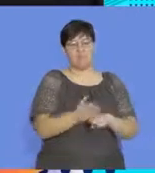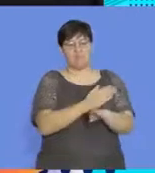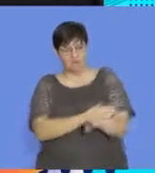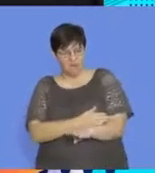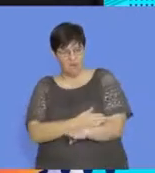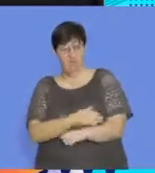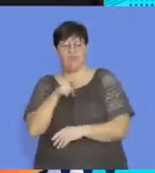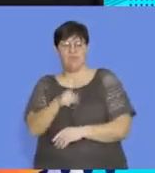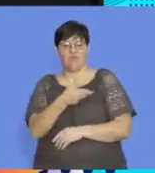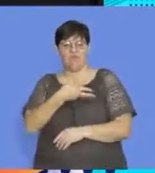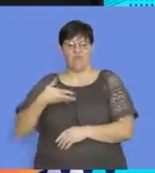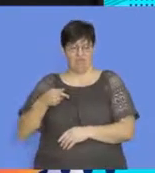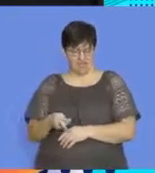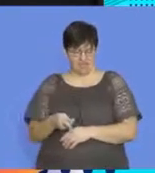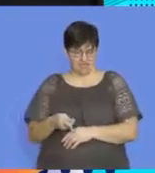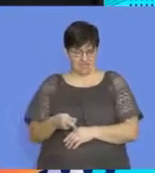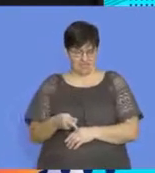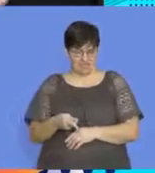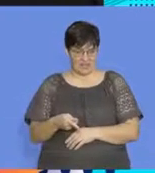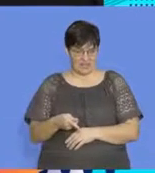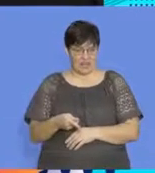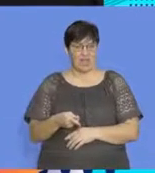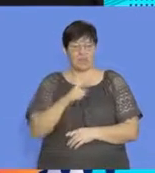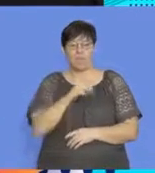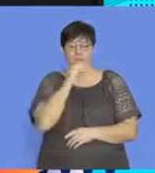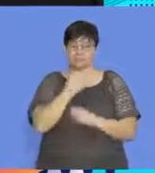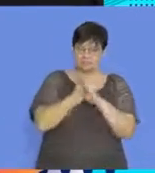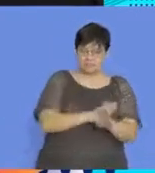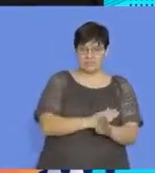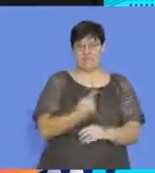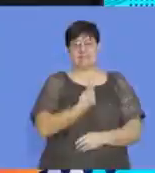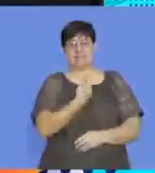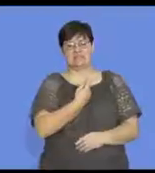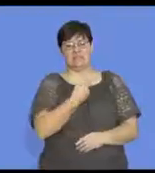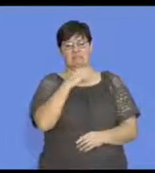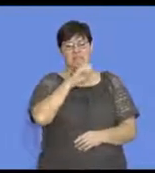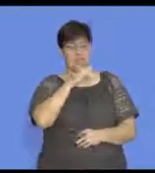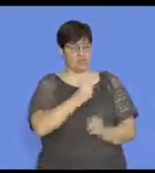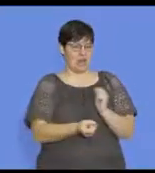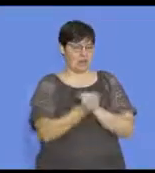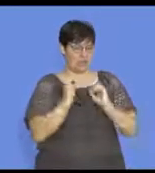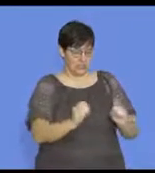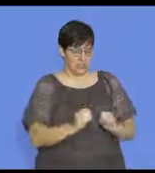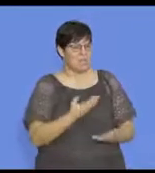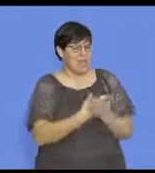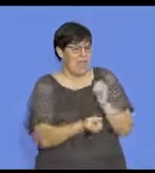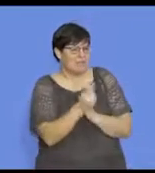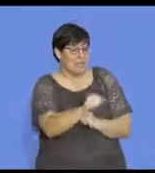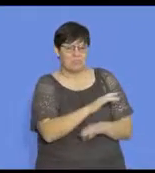It's not like the end of the world, but technically we don't want it to occur. What do we want to occur?